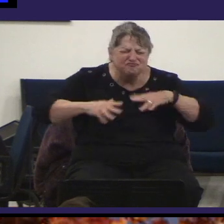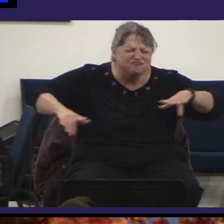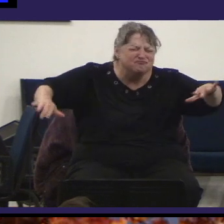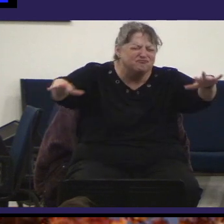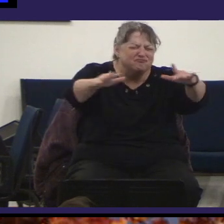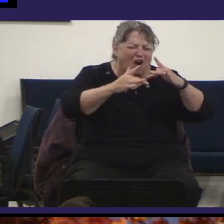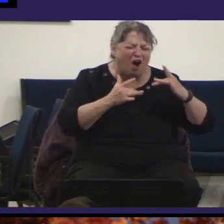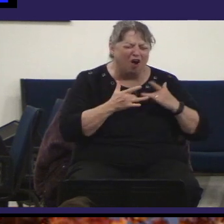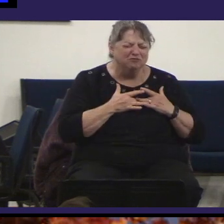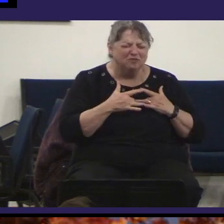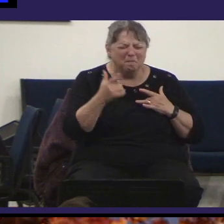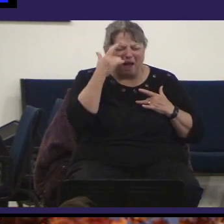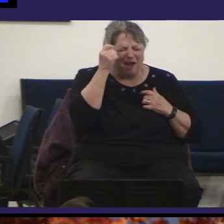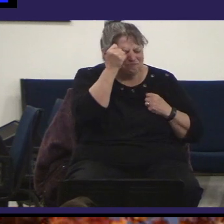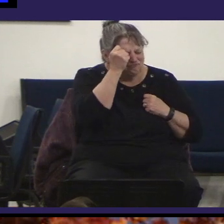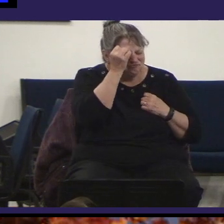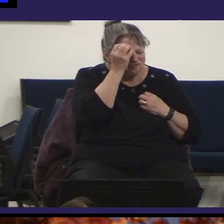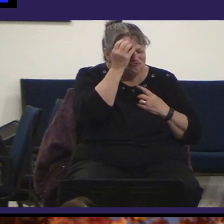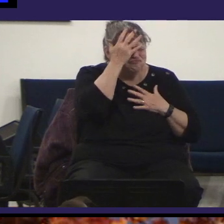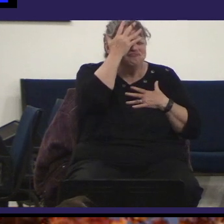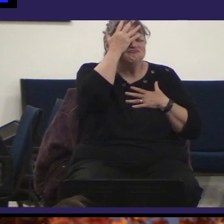each heart and mind.